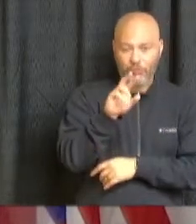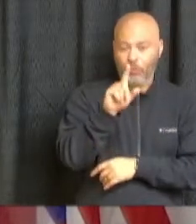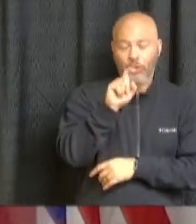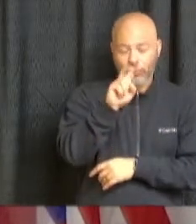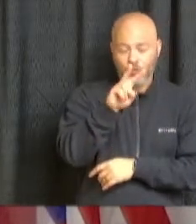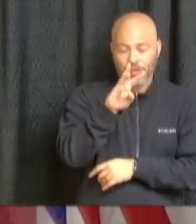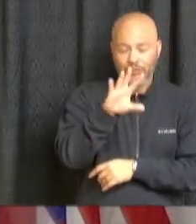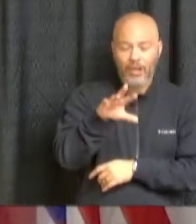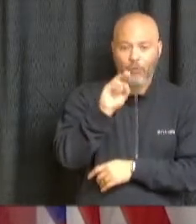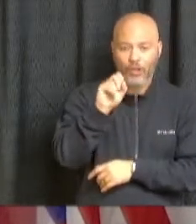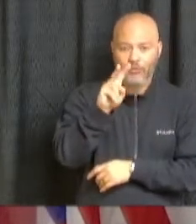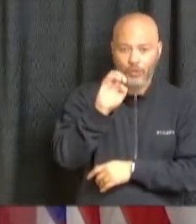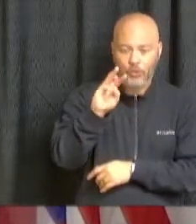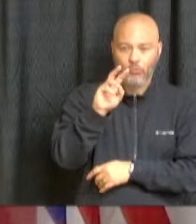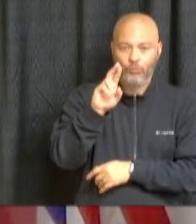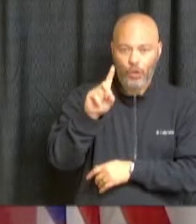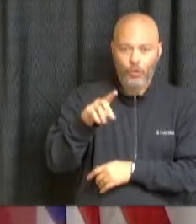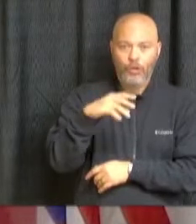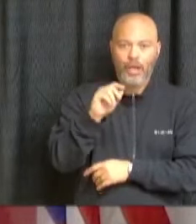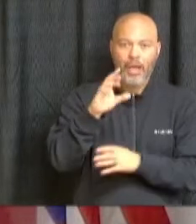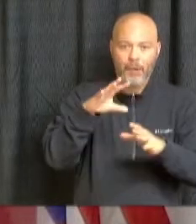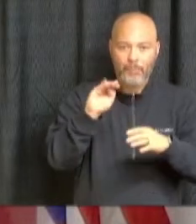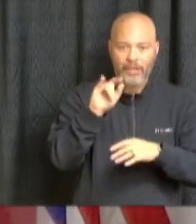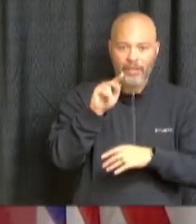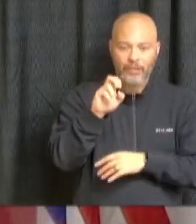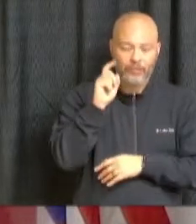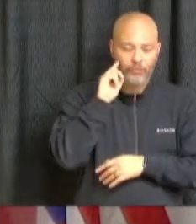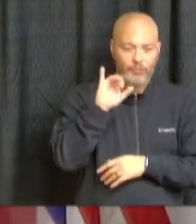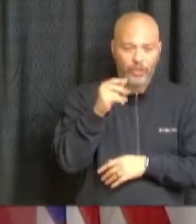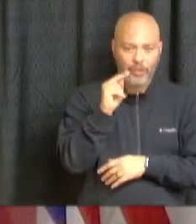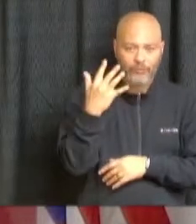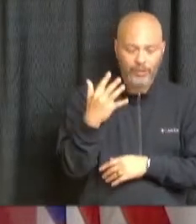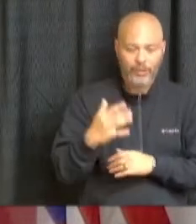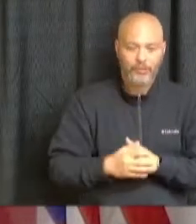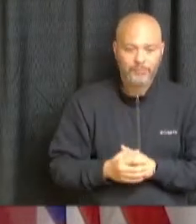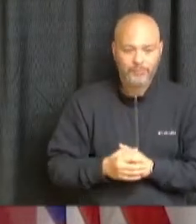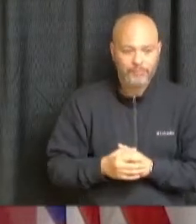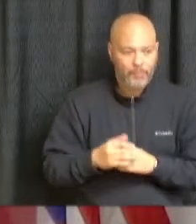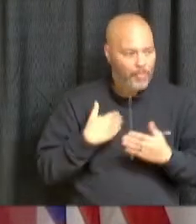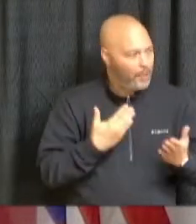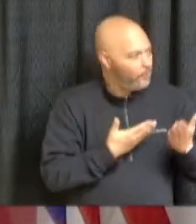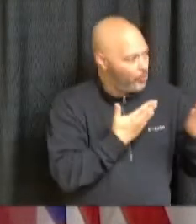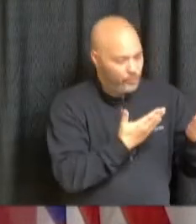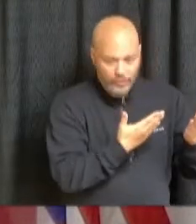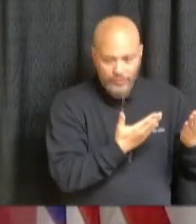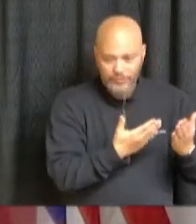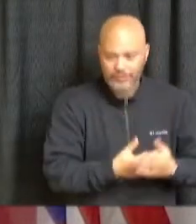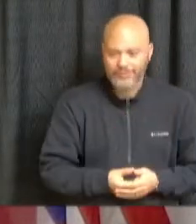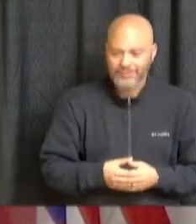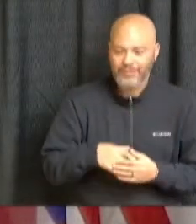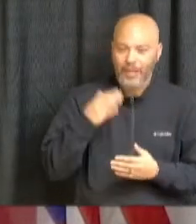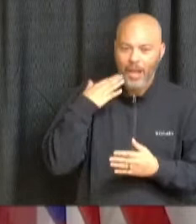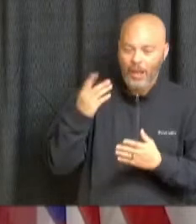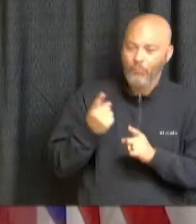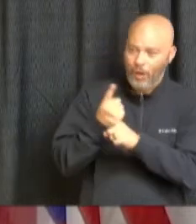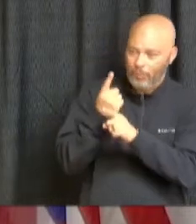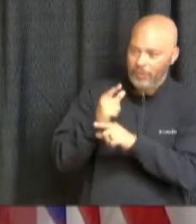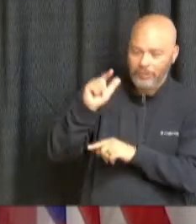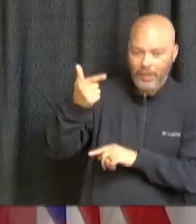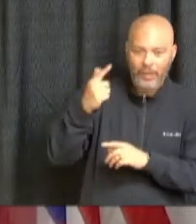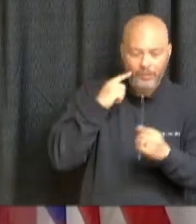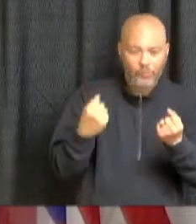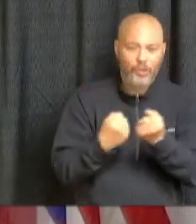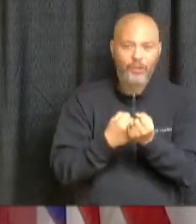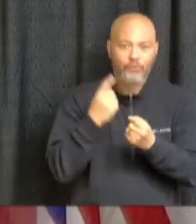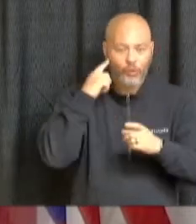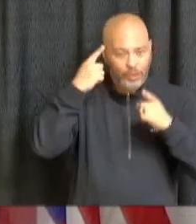Road, and adoption of minutes from January 5th. Thank you, Madam Clerk. I'll entertain a motion, please. Motion been made and properly seconded in